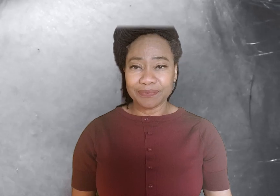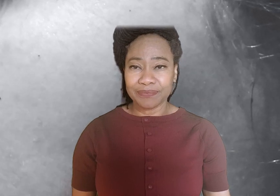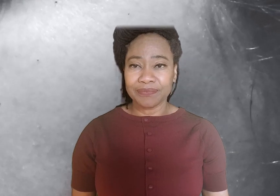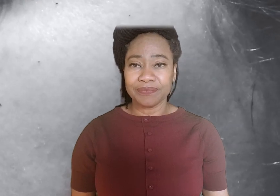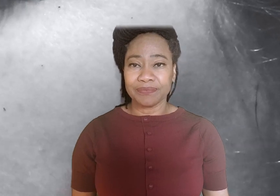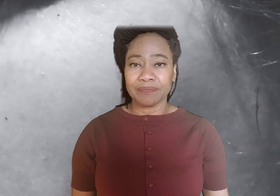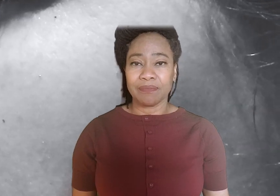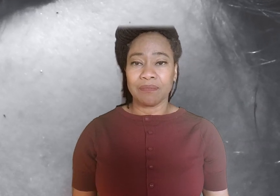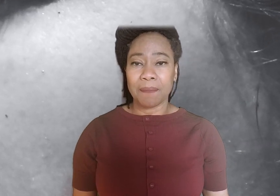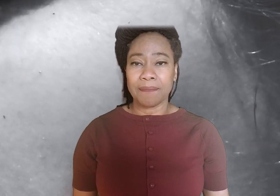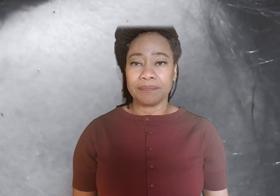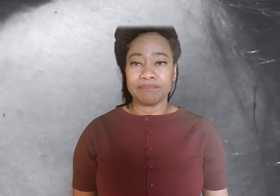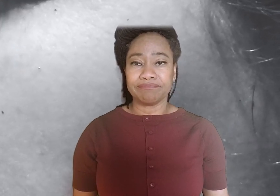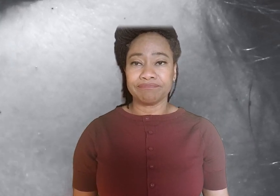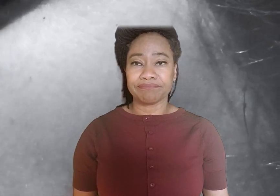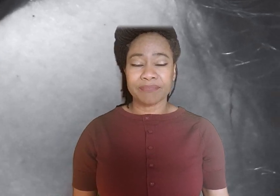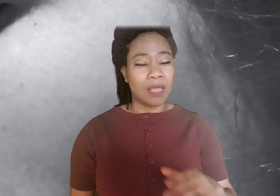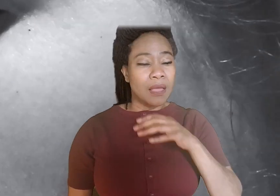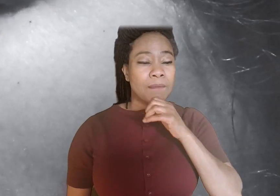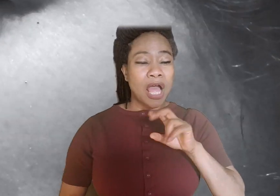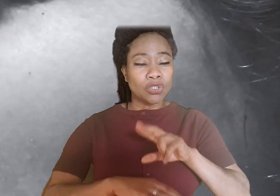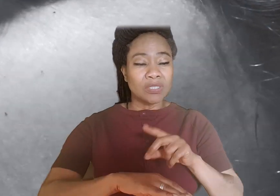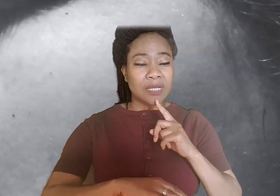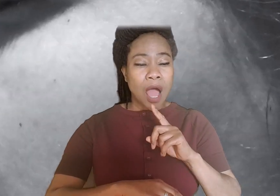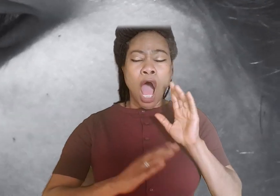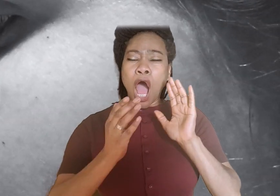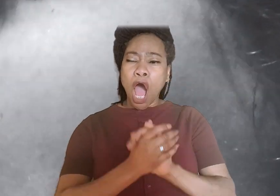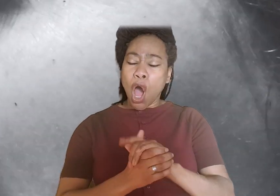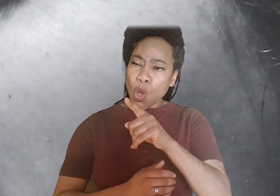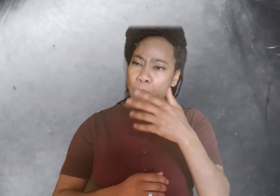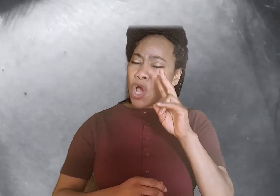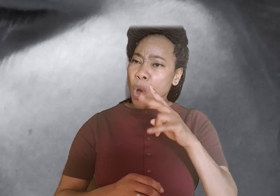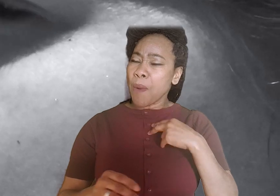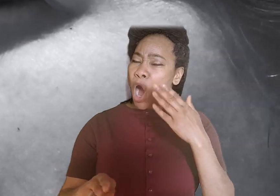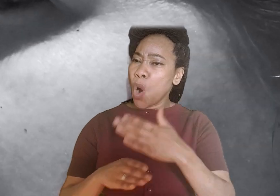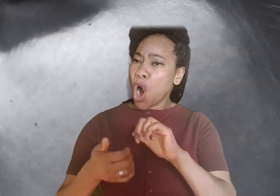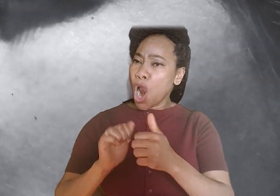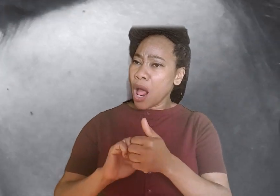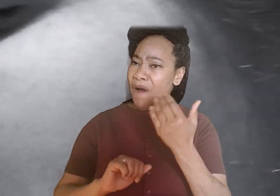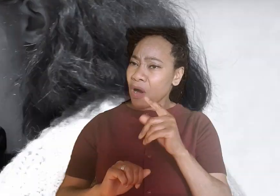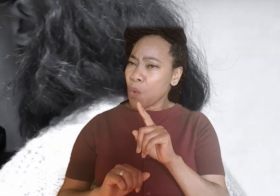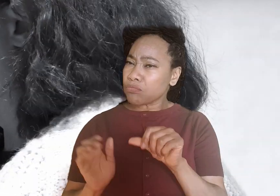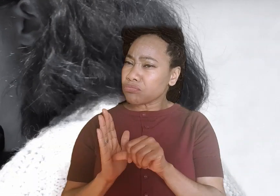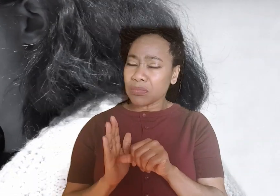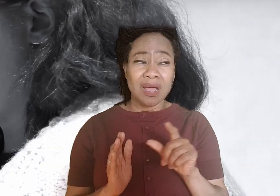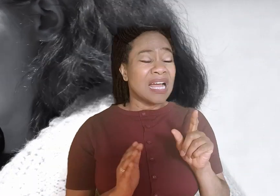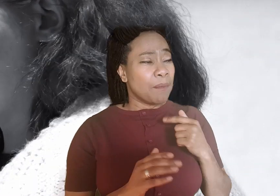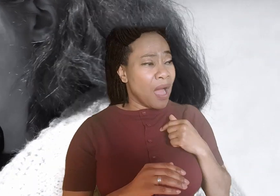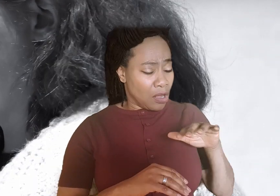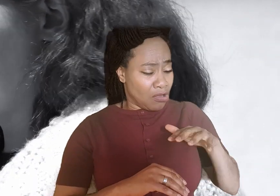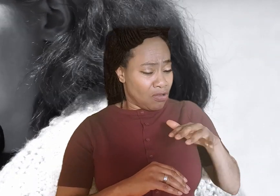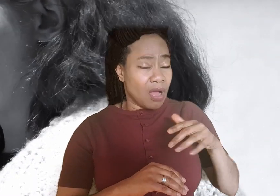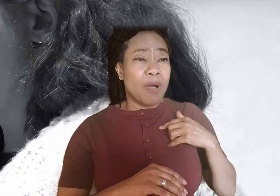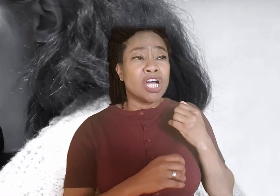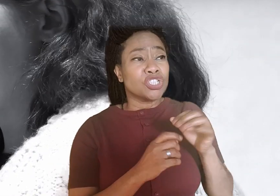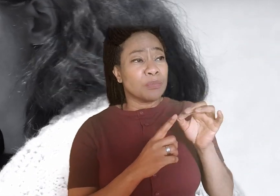colleague previously. What was the issue there? Right, I saw him because I have a tremor that my doctor was concerned about, and he said that he was going to